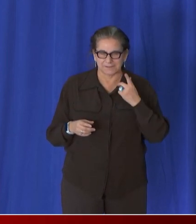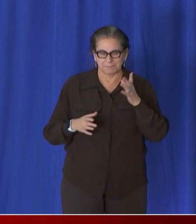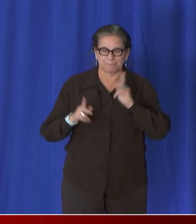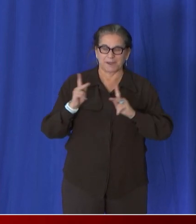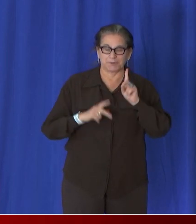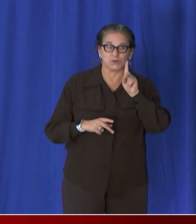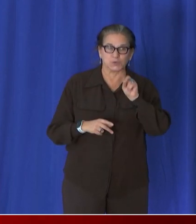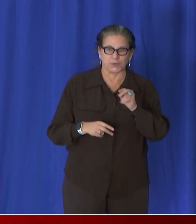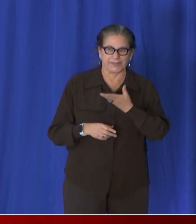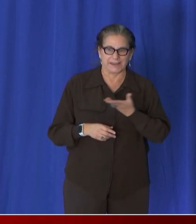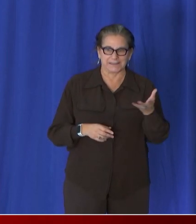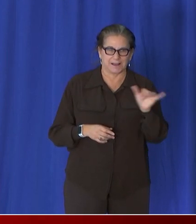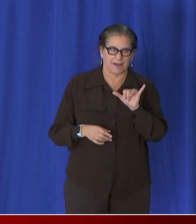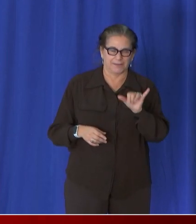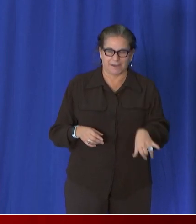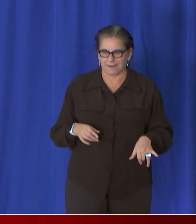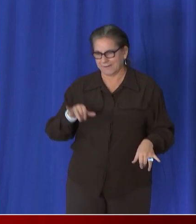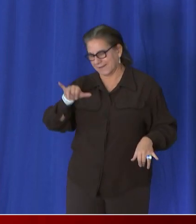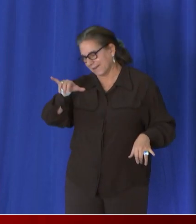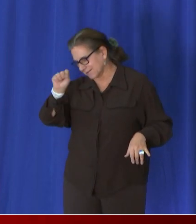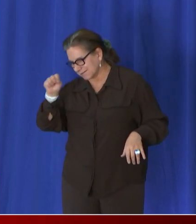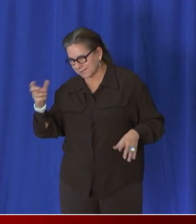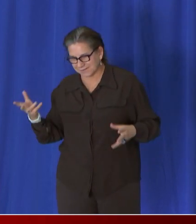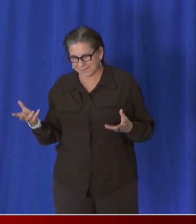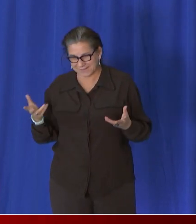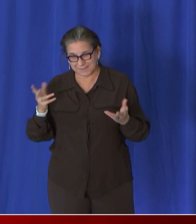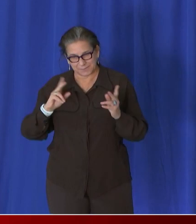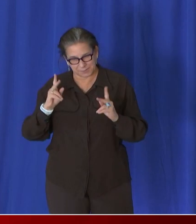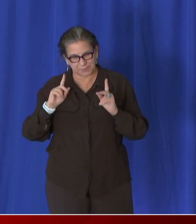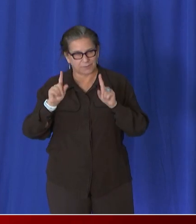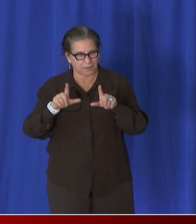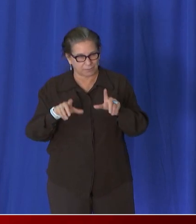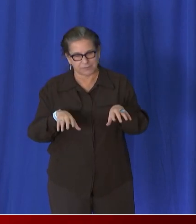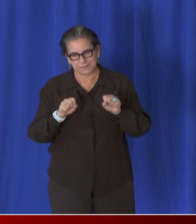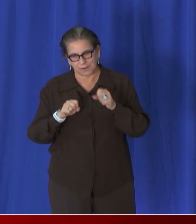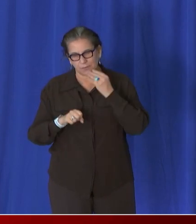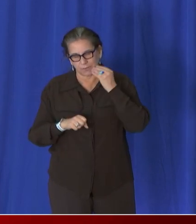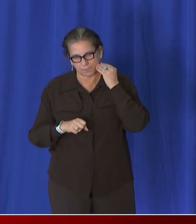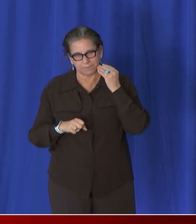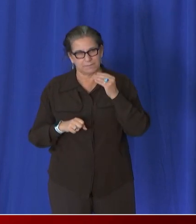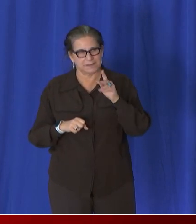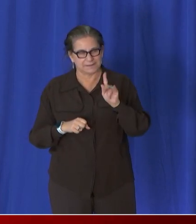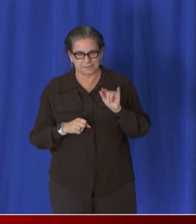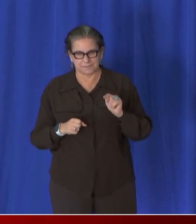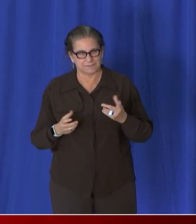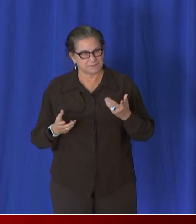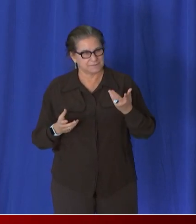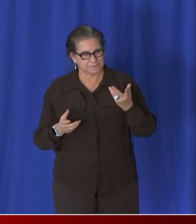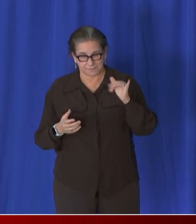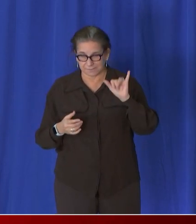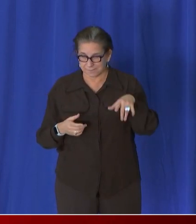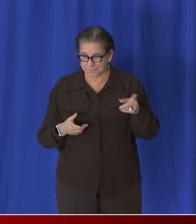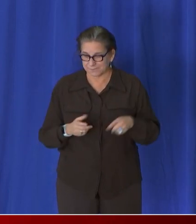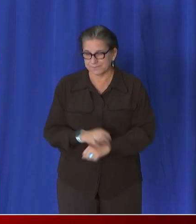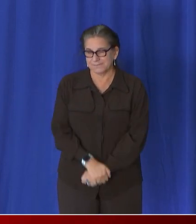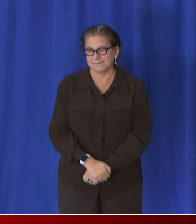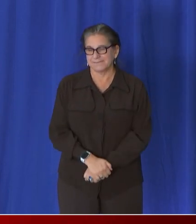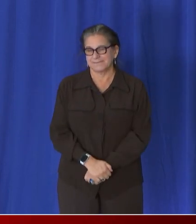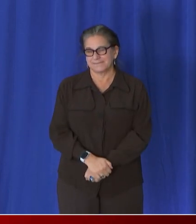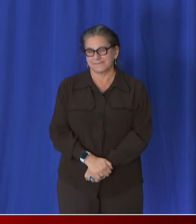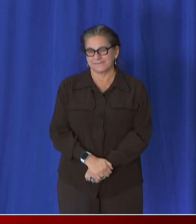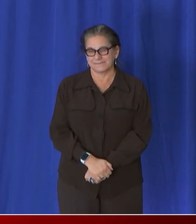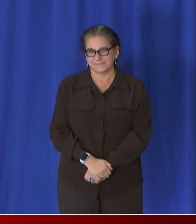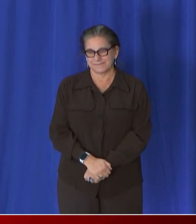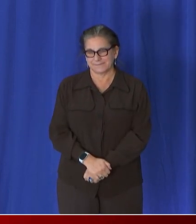are doing the right thing. We've also limited the number that people can get, so you can get 2 of